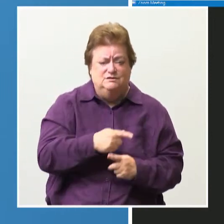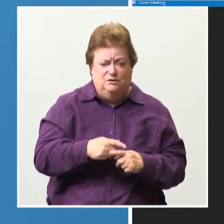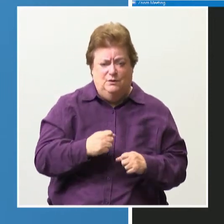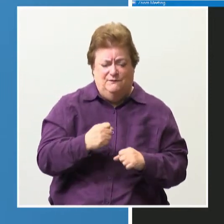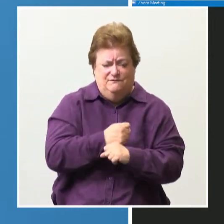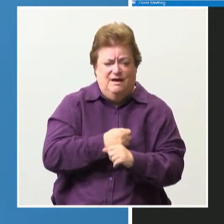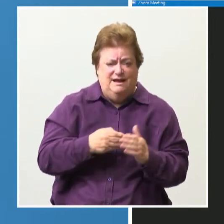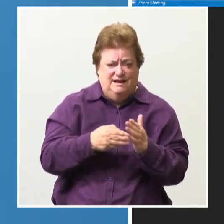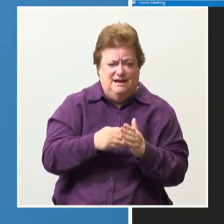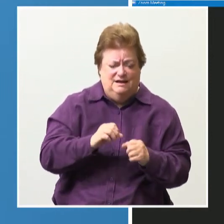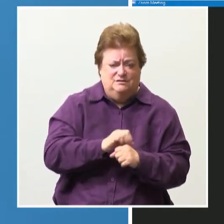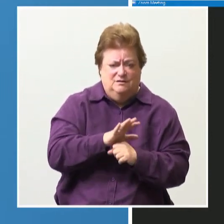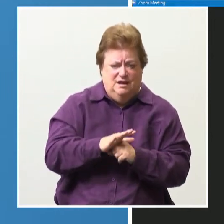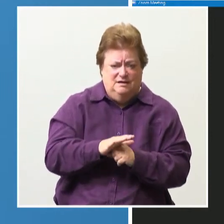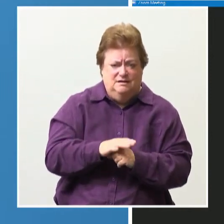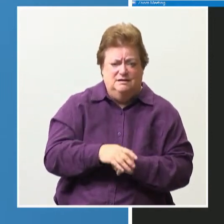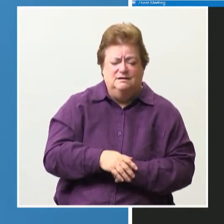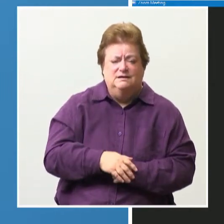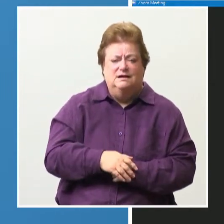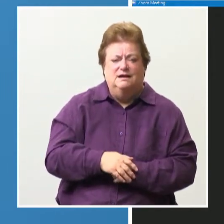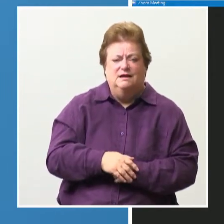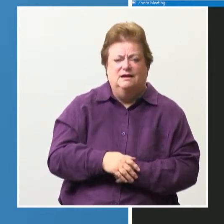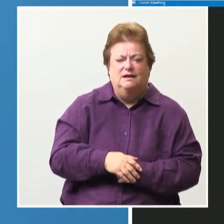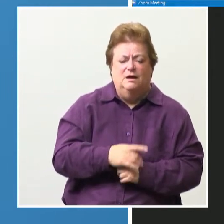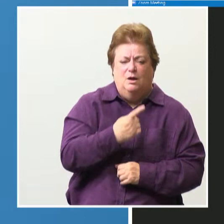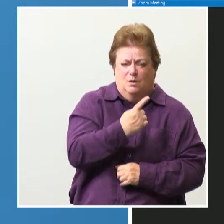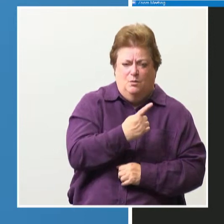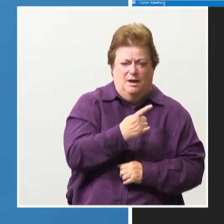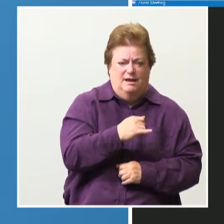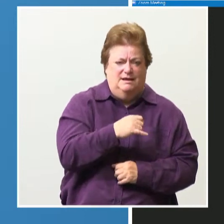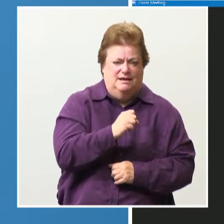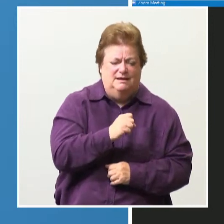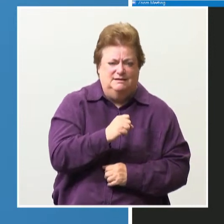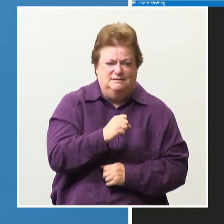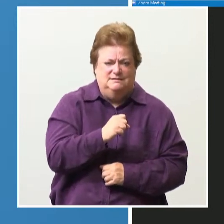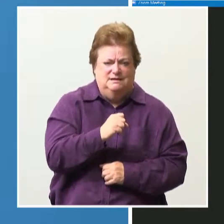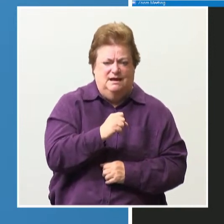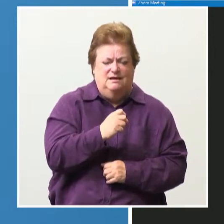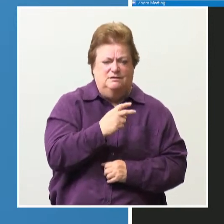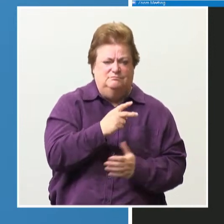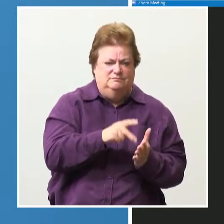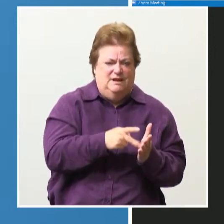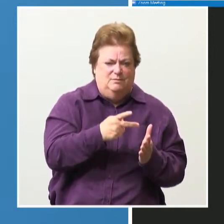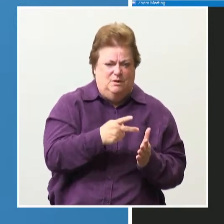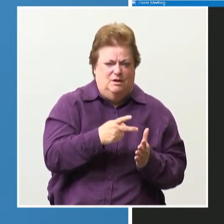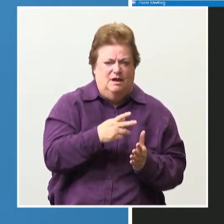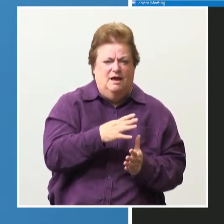COVID-19, and 2 of these are mRNA vaccines, and one is a